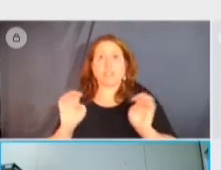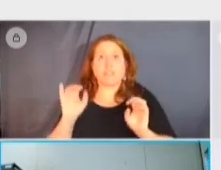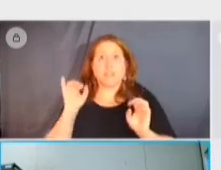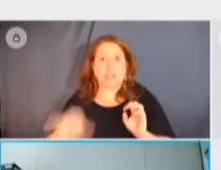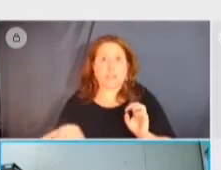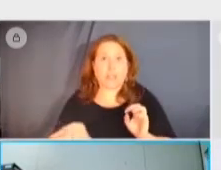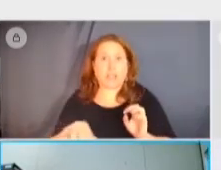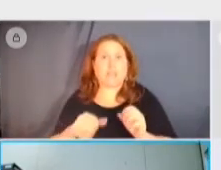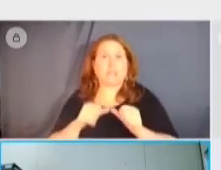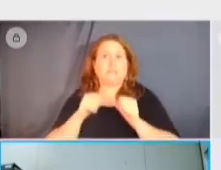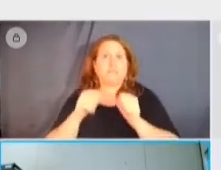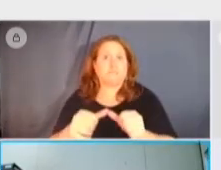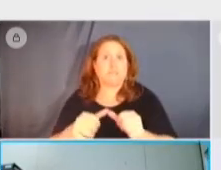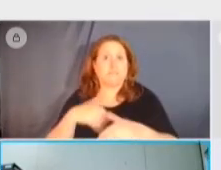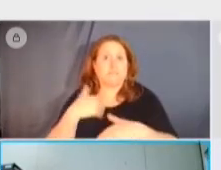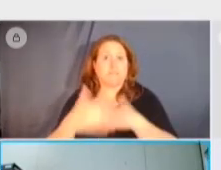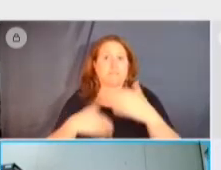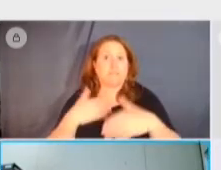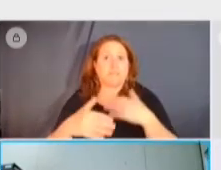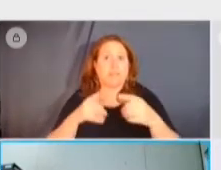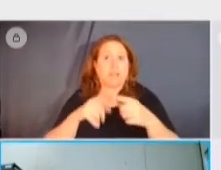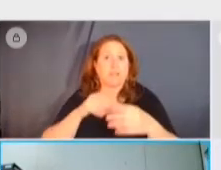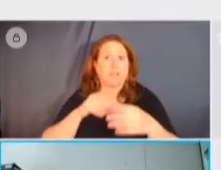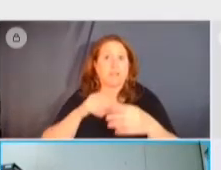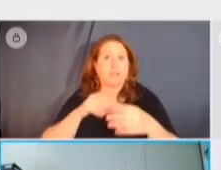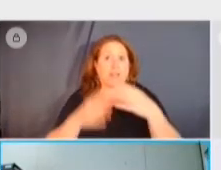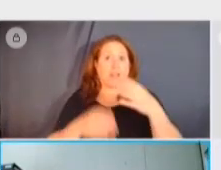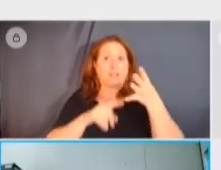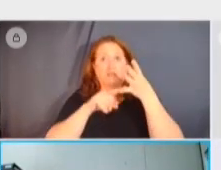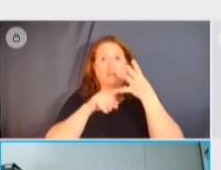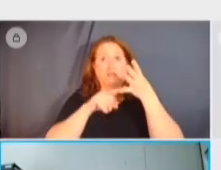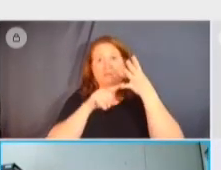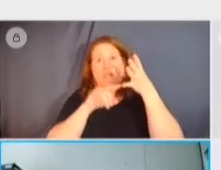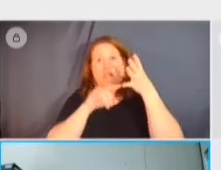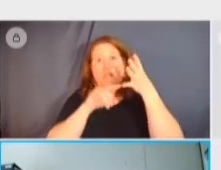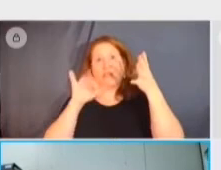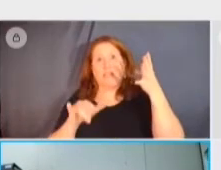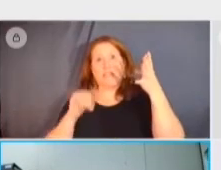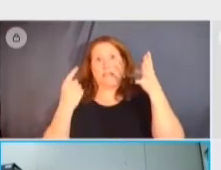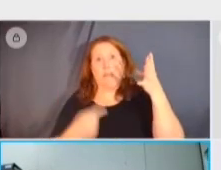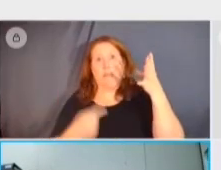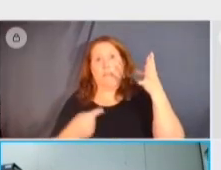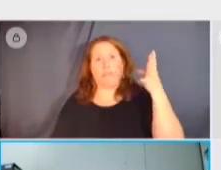mostly ministerial changes like conforming the numbering